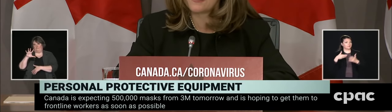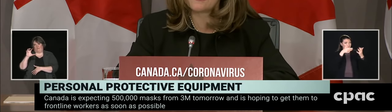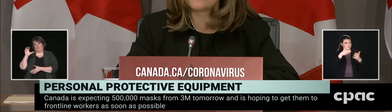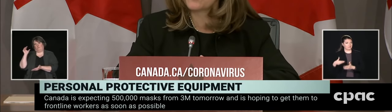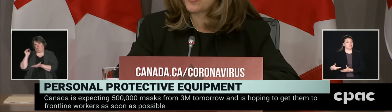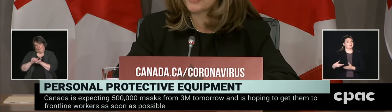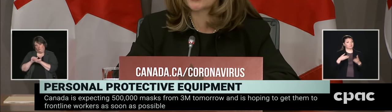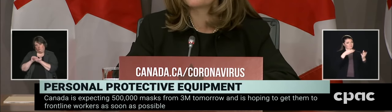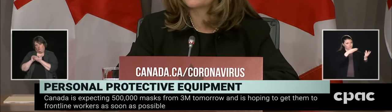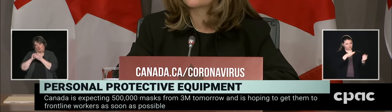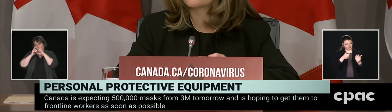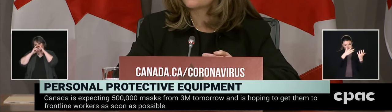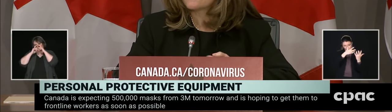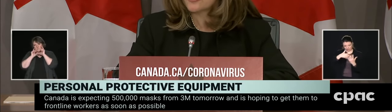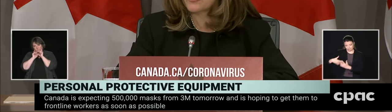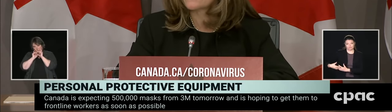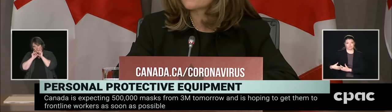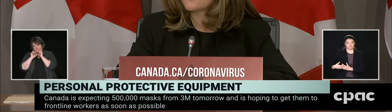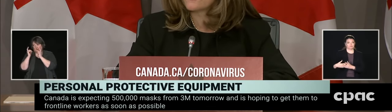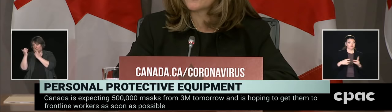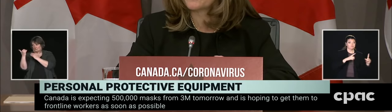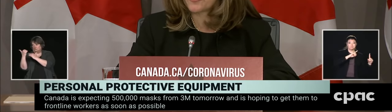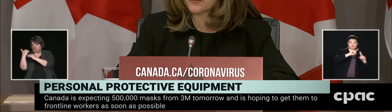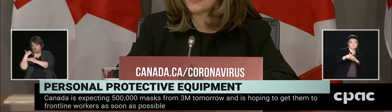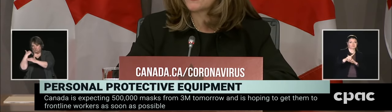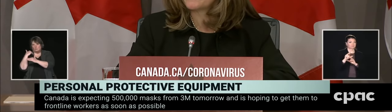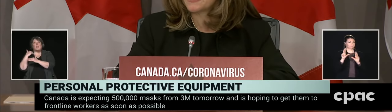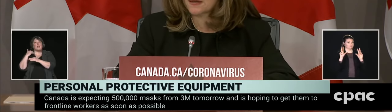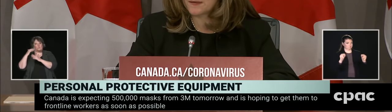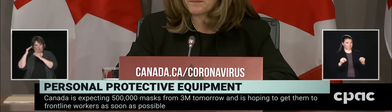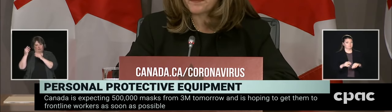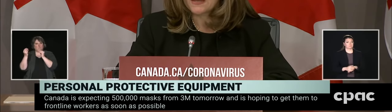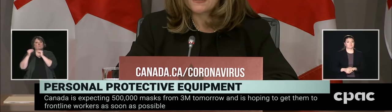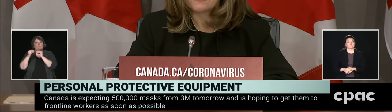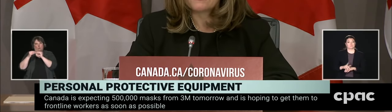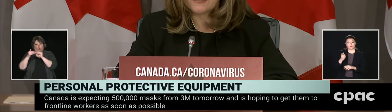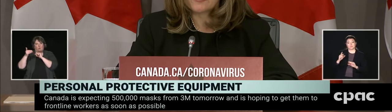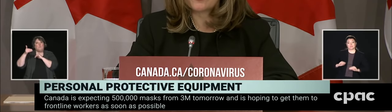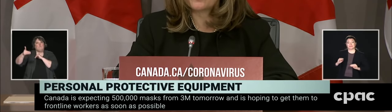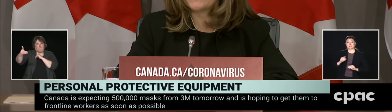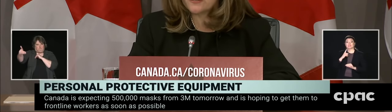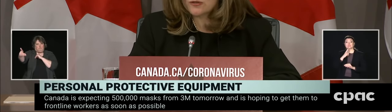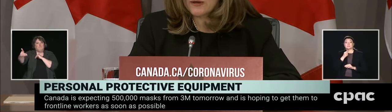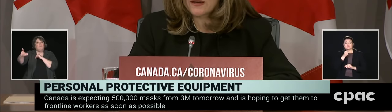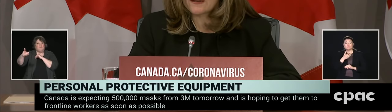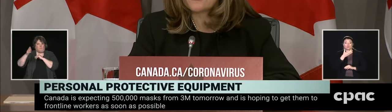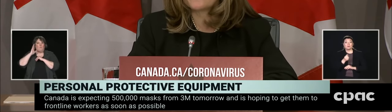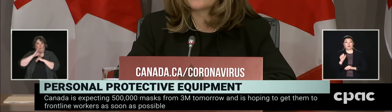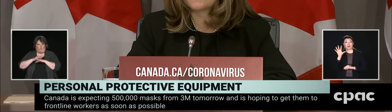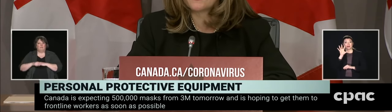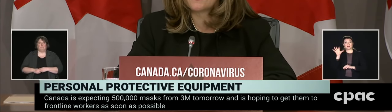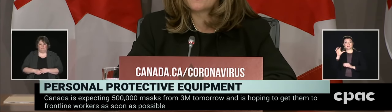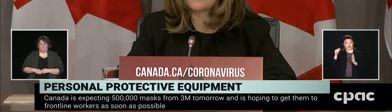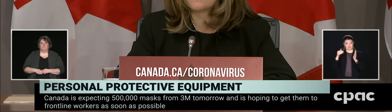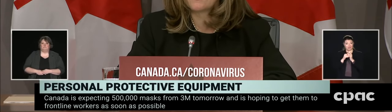we have more shipments directly from 3M to come. Now, we do